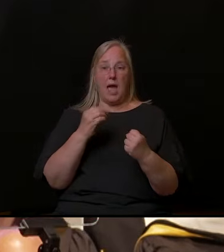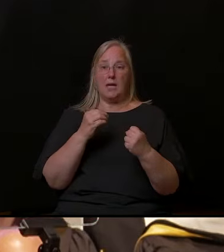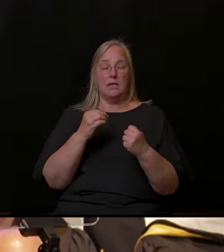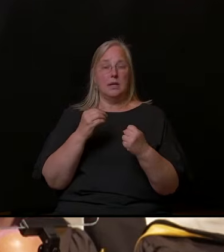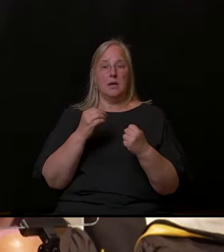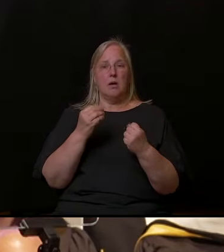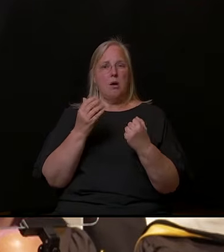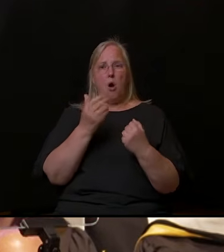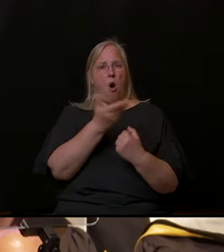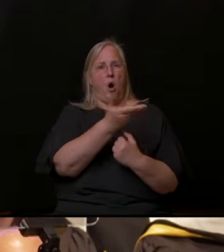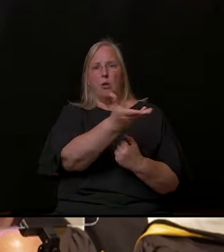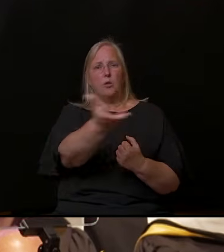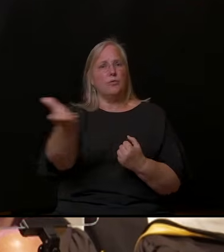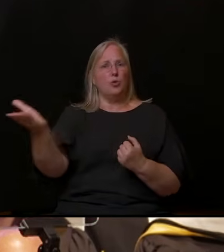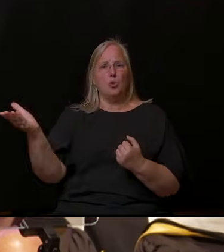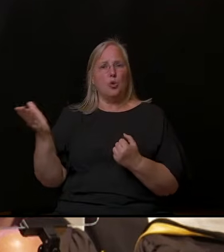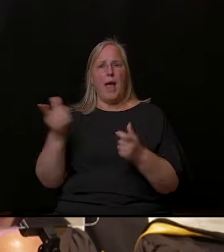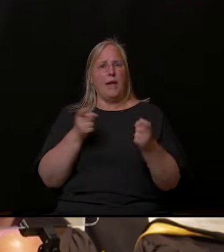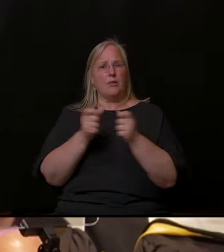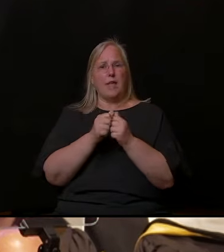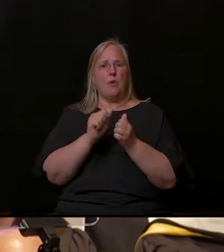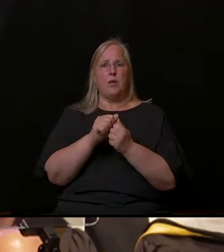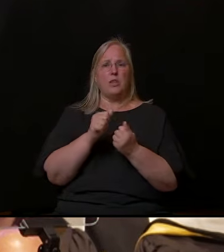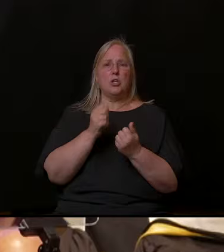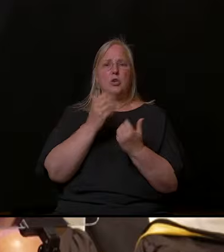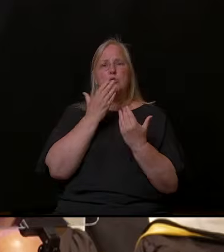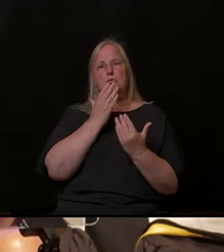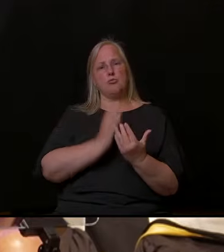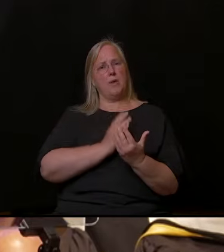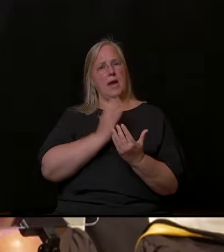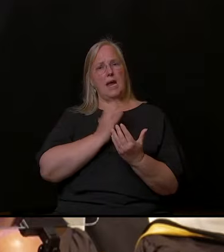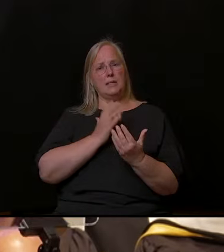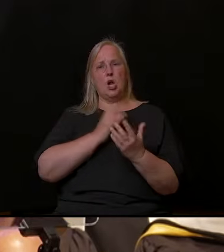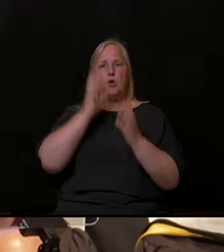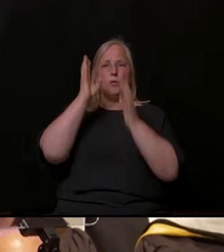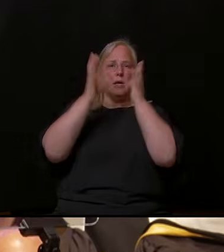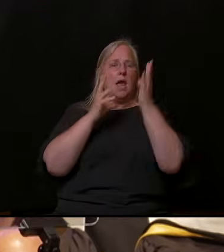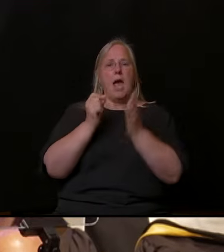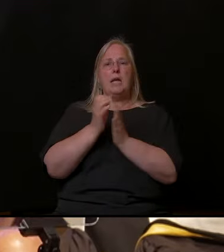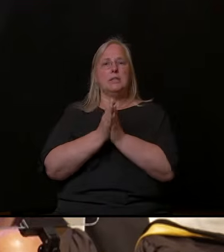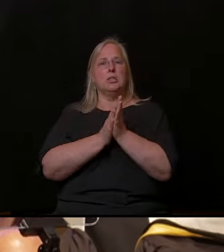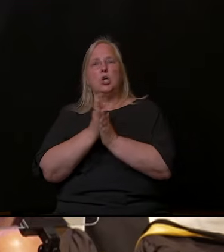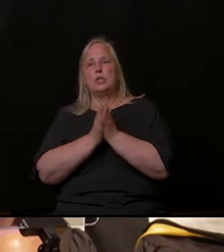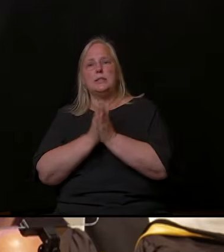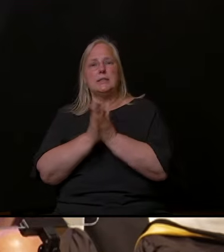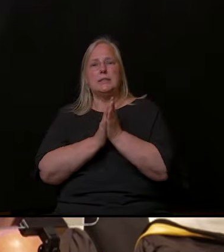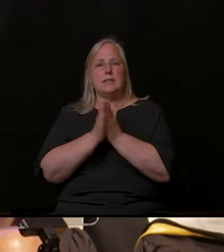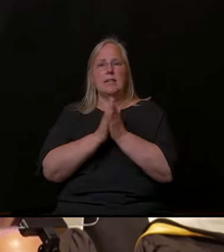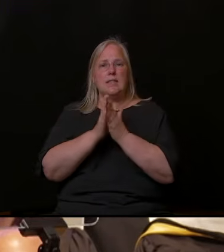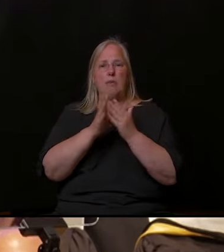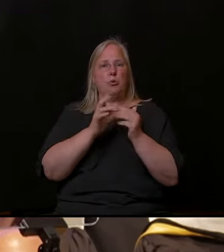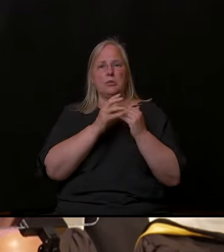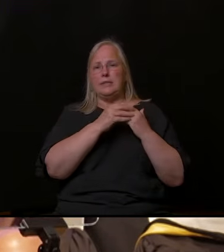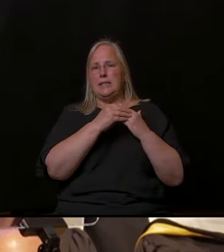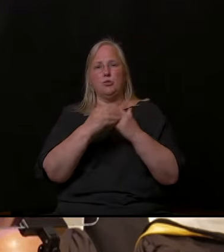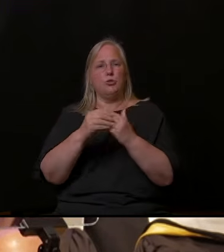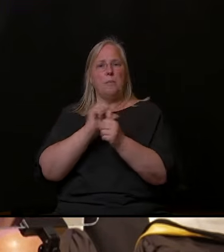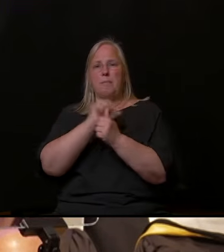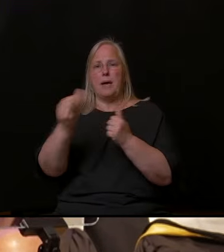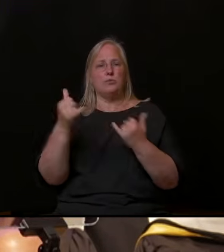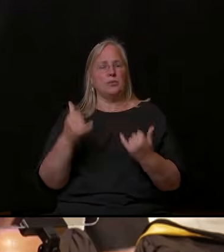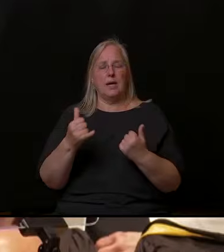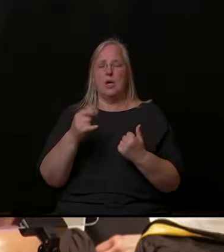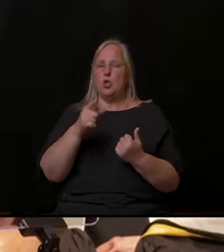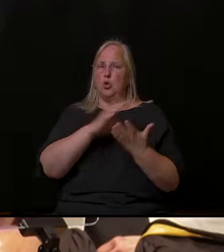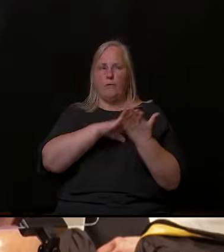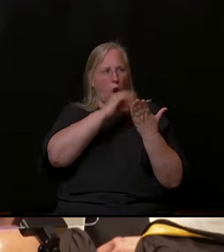you have handled it with grace, creativity, and an earnestness that will carry you far beyond this day. You've learned so much